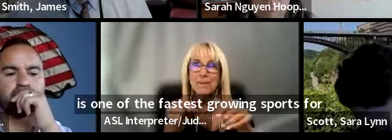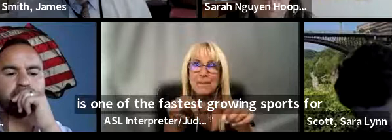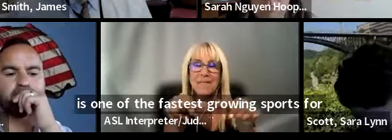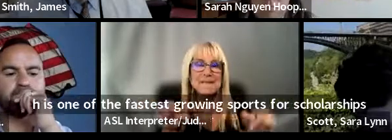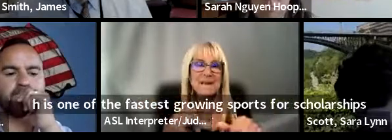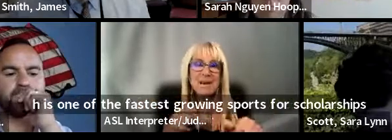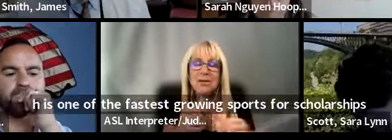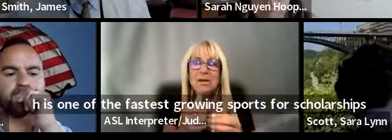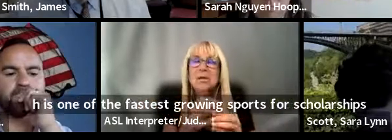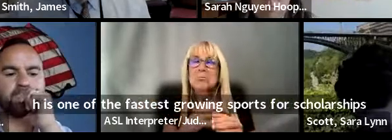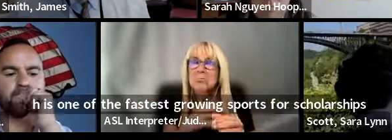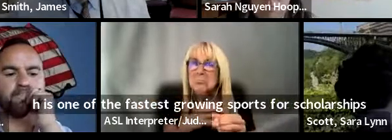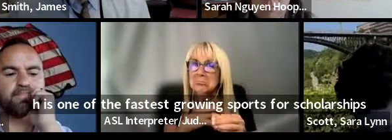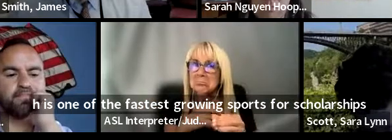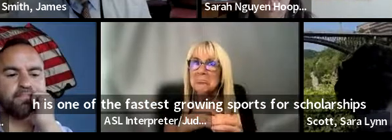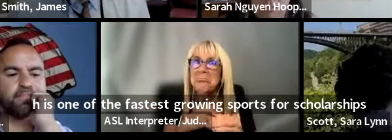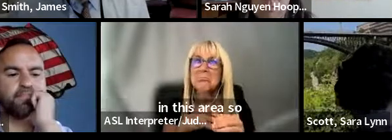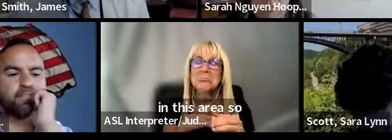excited.